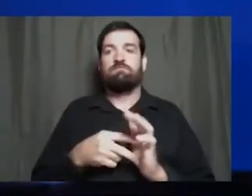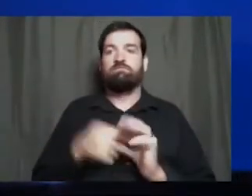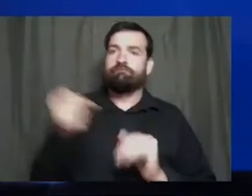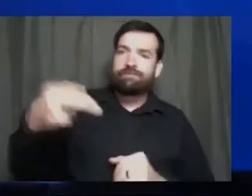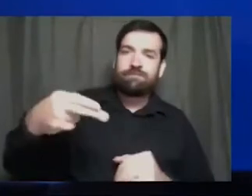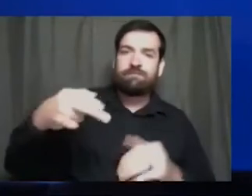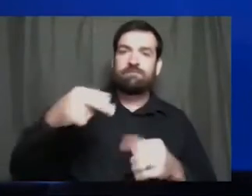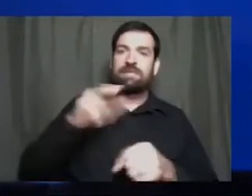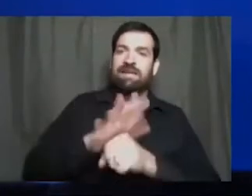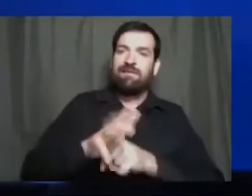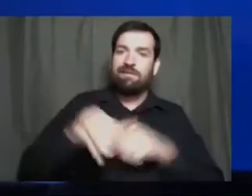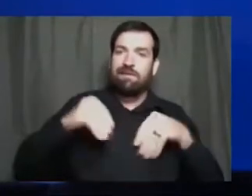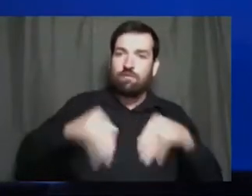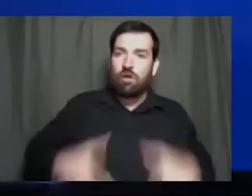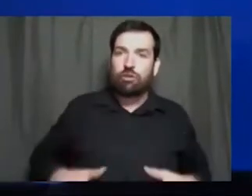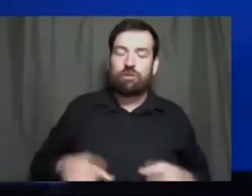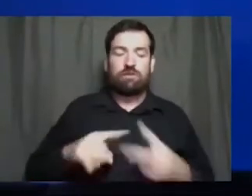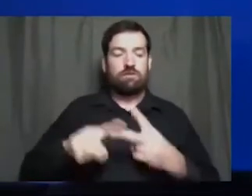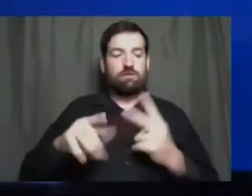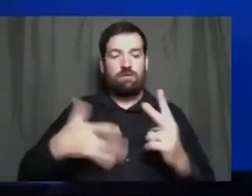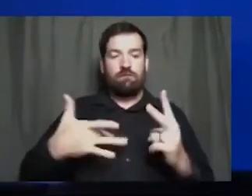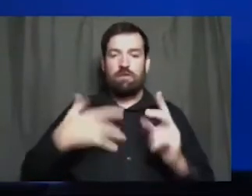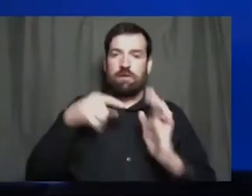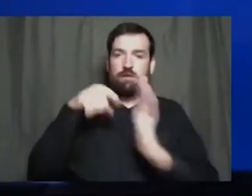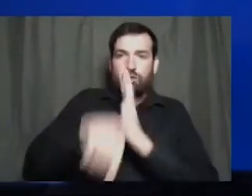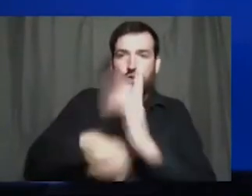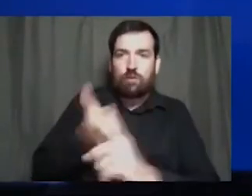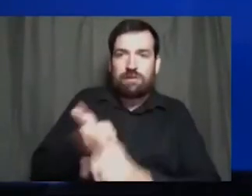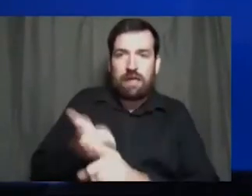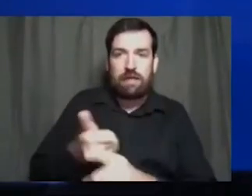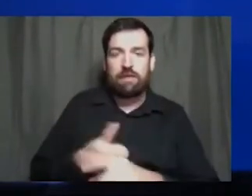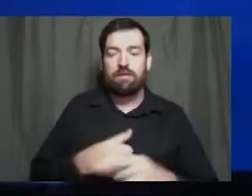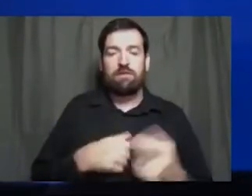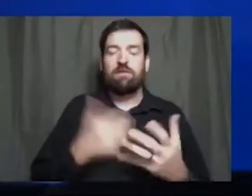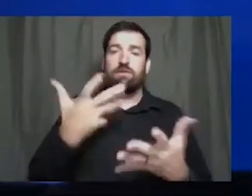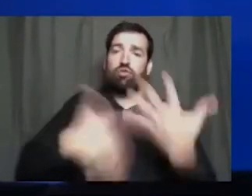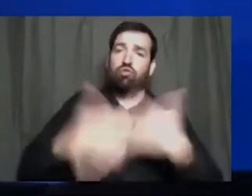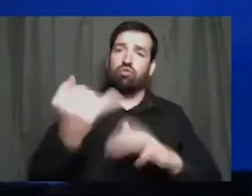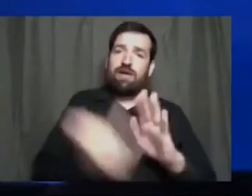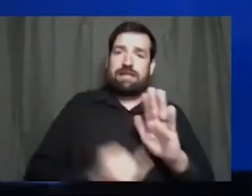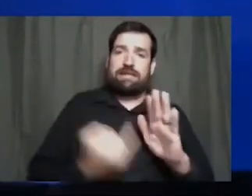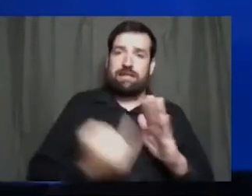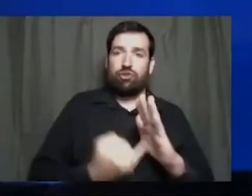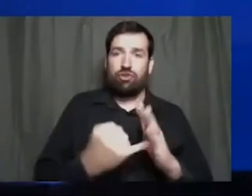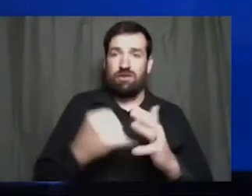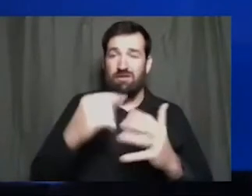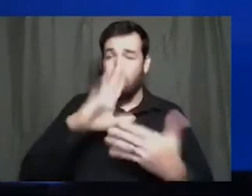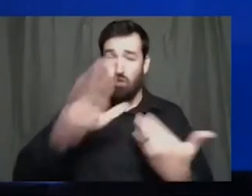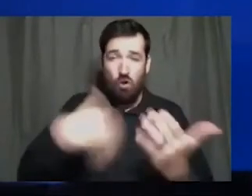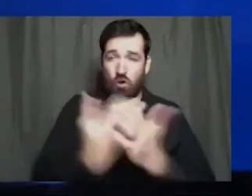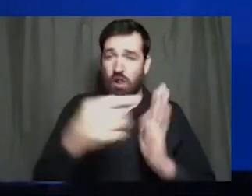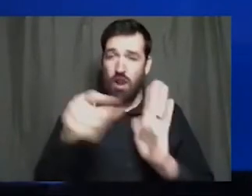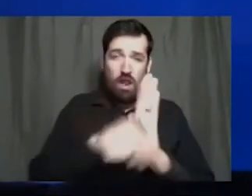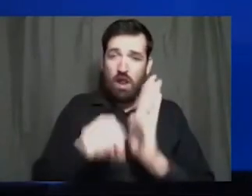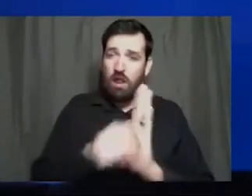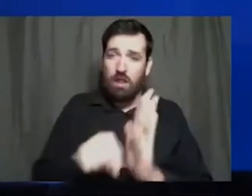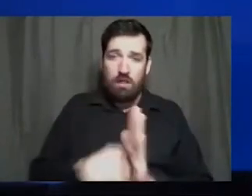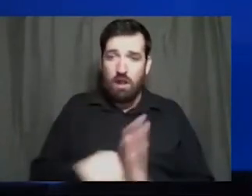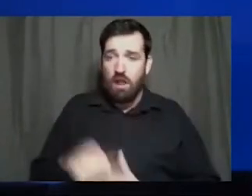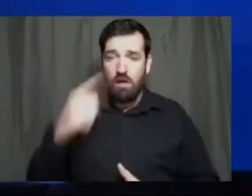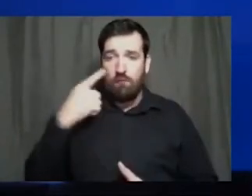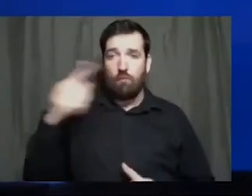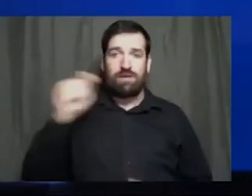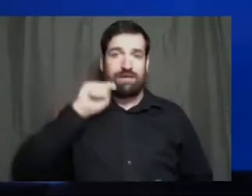the suicide, the issues that, you know, from social isolation that have really affected teenagers, especially